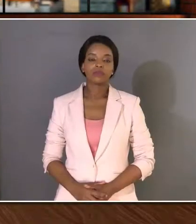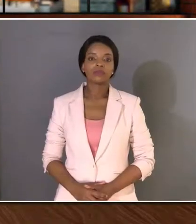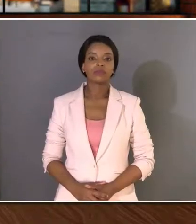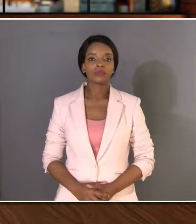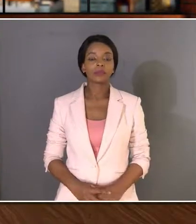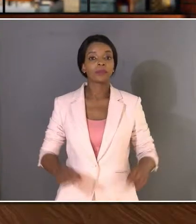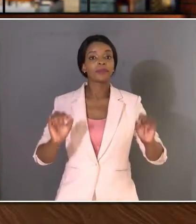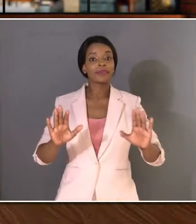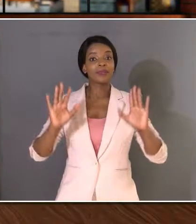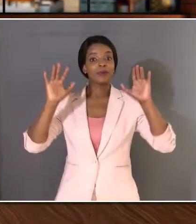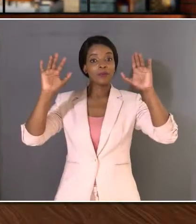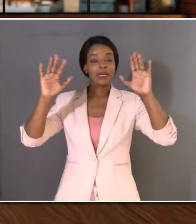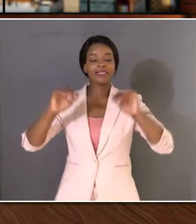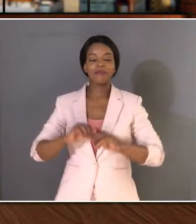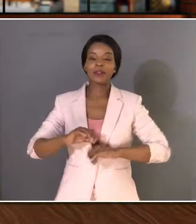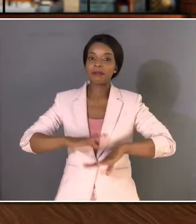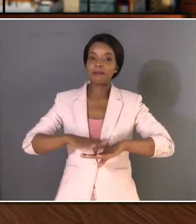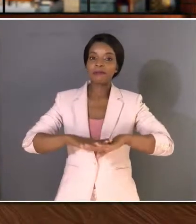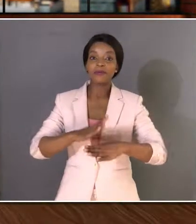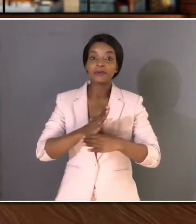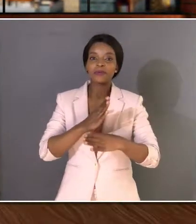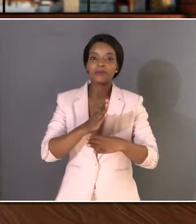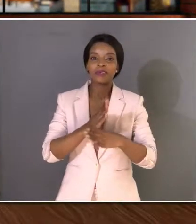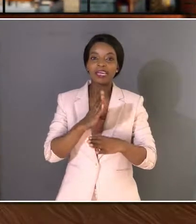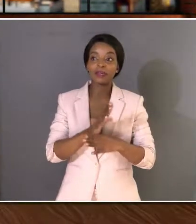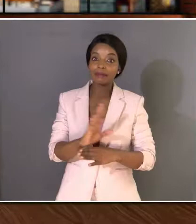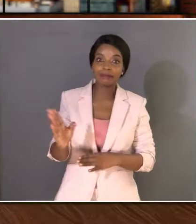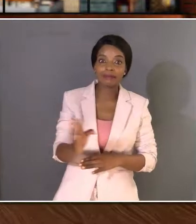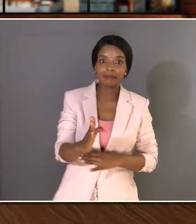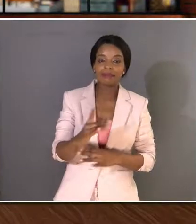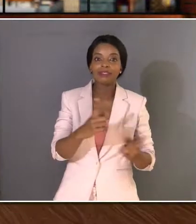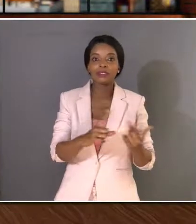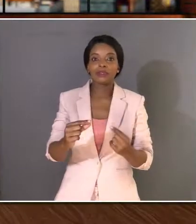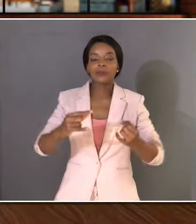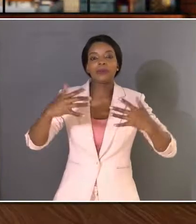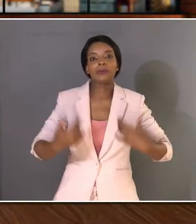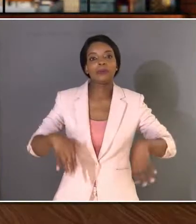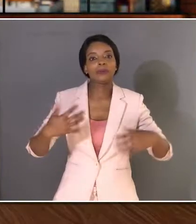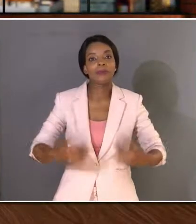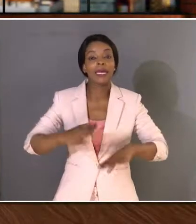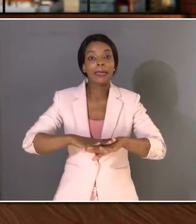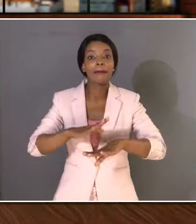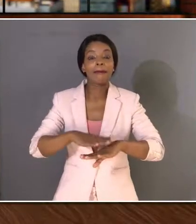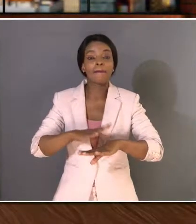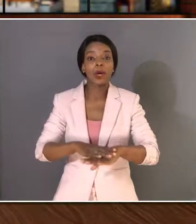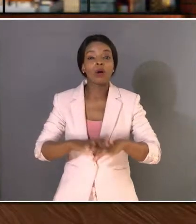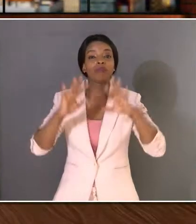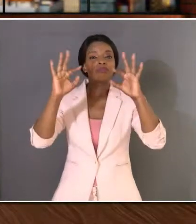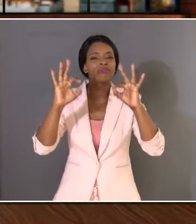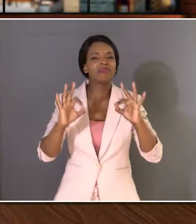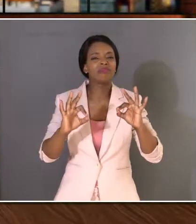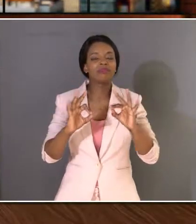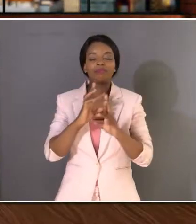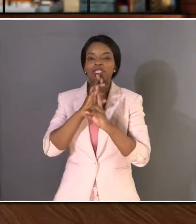Absolutely wonderful. Some more fantastic work, all of you. Really, really, really great. And some more fantastic responses that we're seeing on